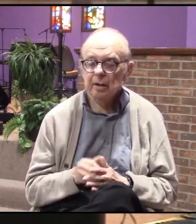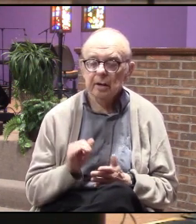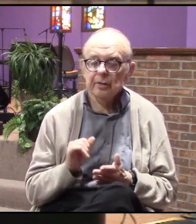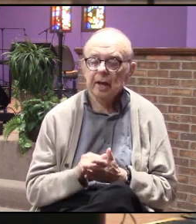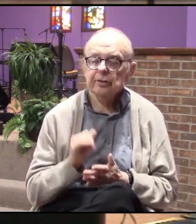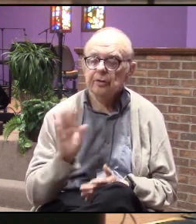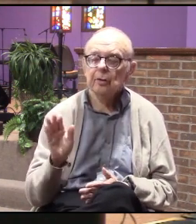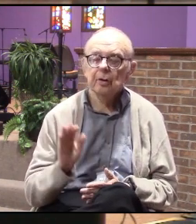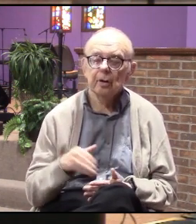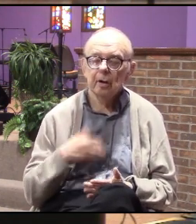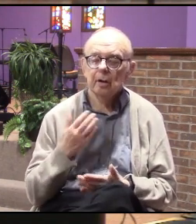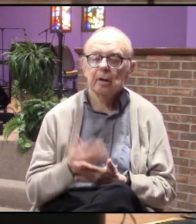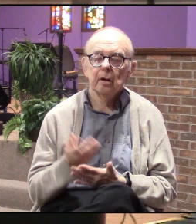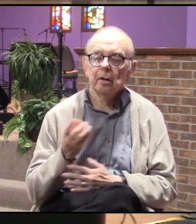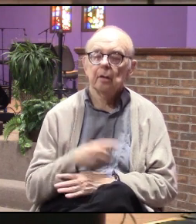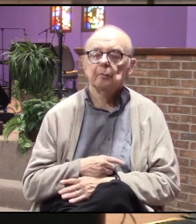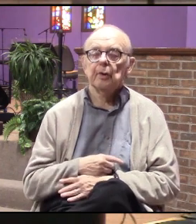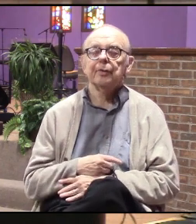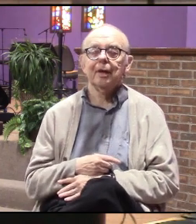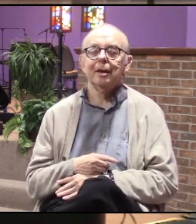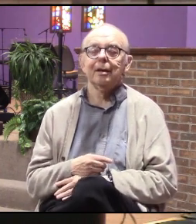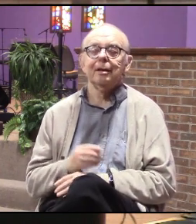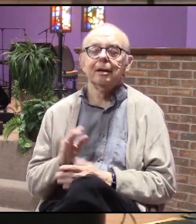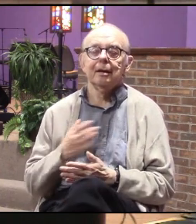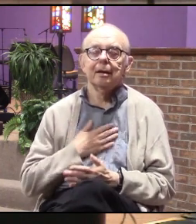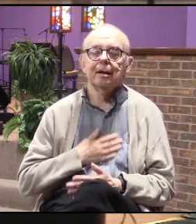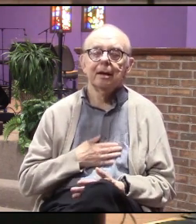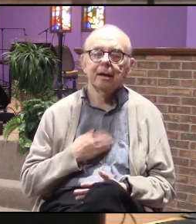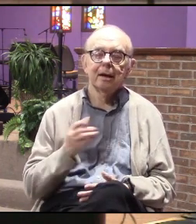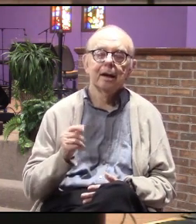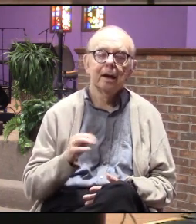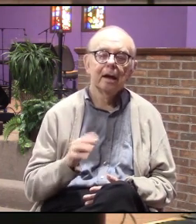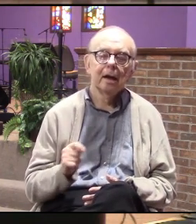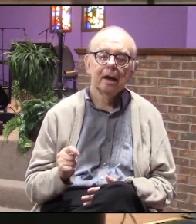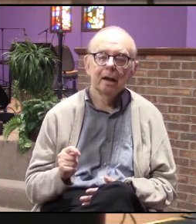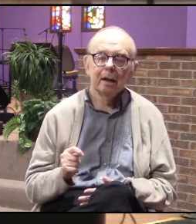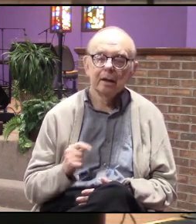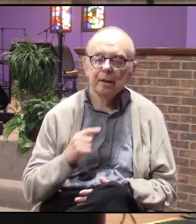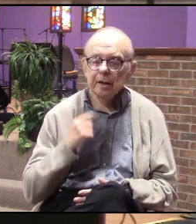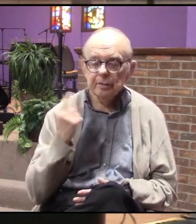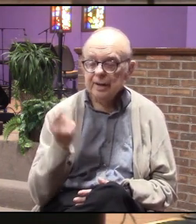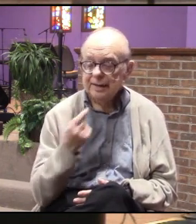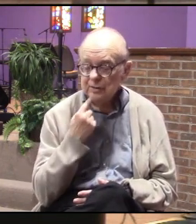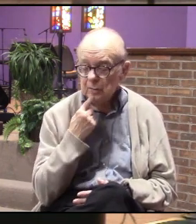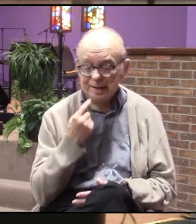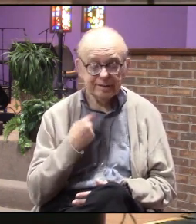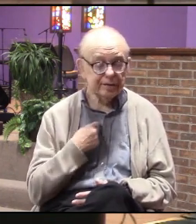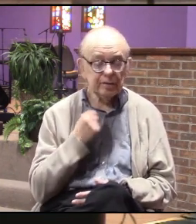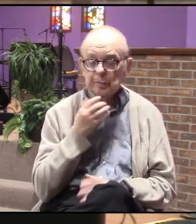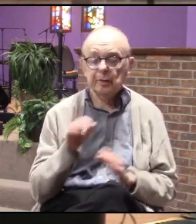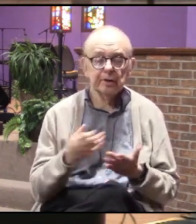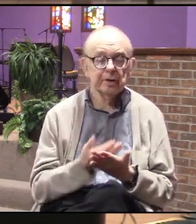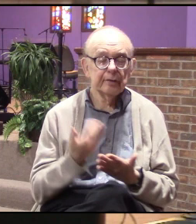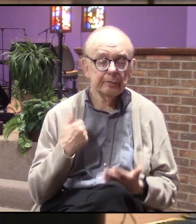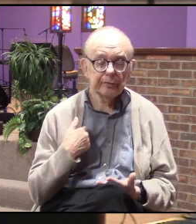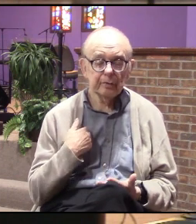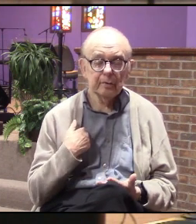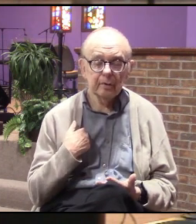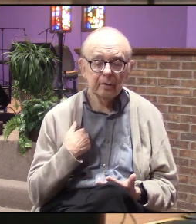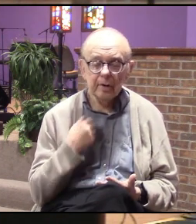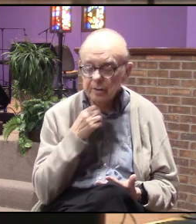birthday. Enjoy your donuts. And he turns around and he says, nobody's ever done this for me. And I said, well, cool.